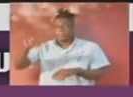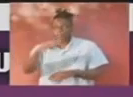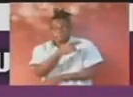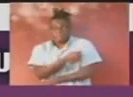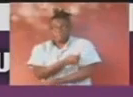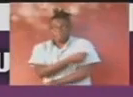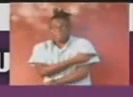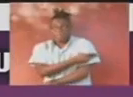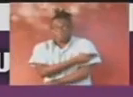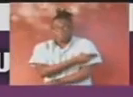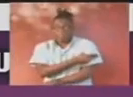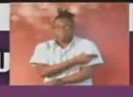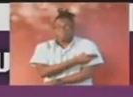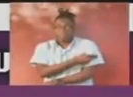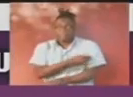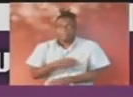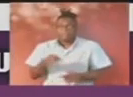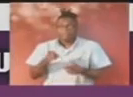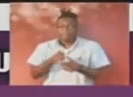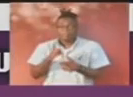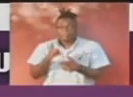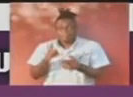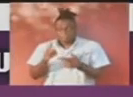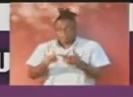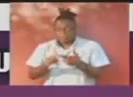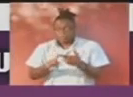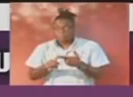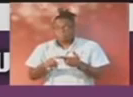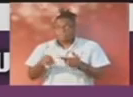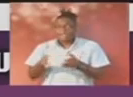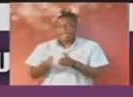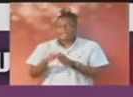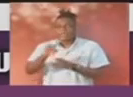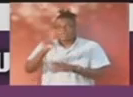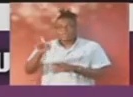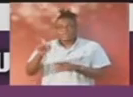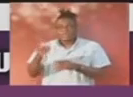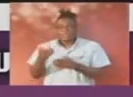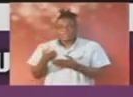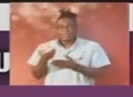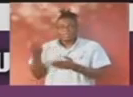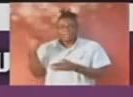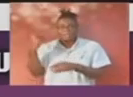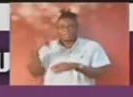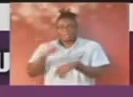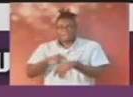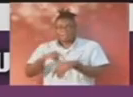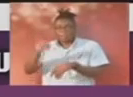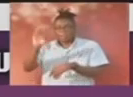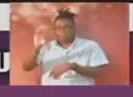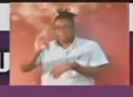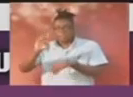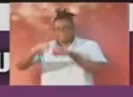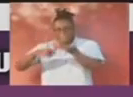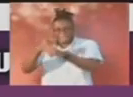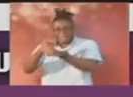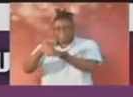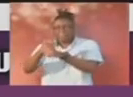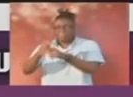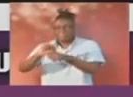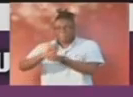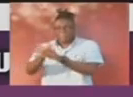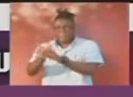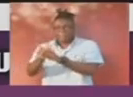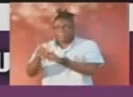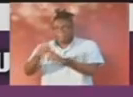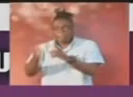of the Brazilian variant. I had put this question in the last press conference, and there was a promise to look at the numbers.